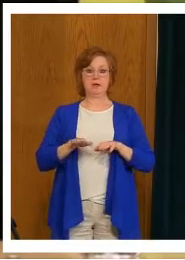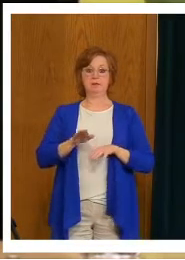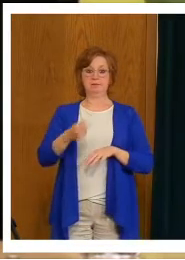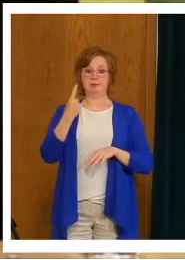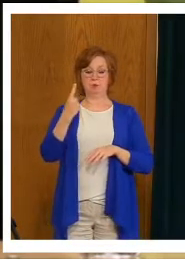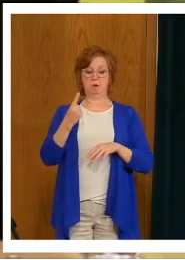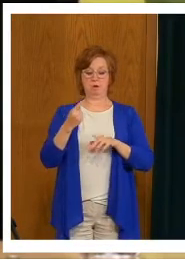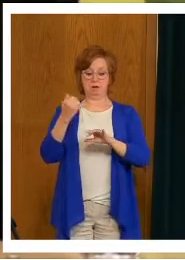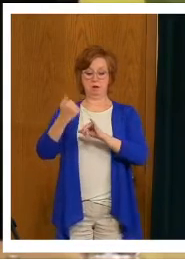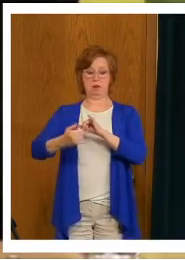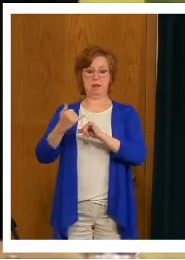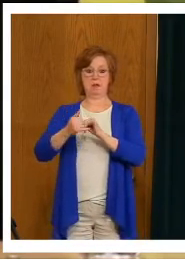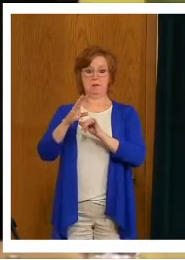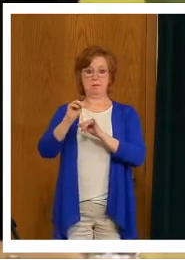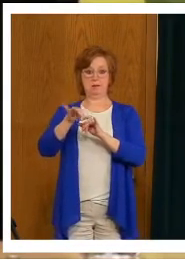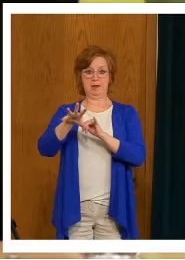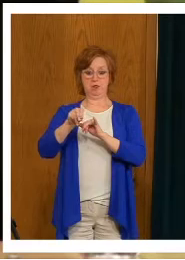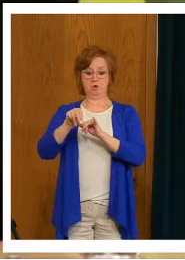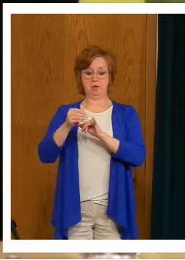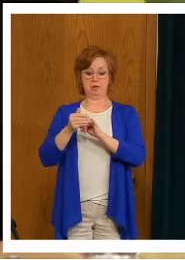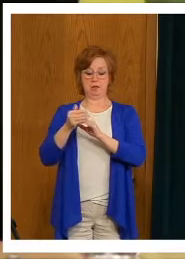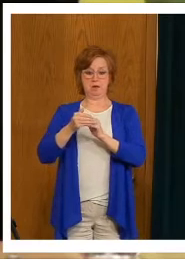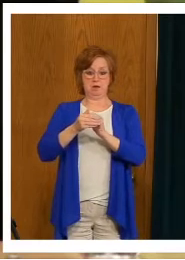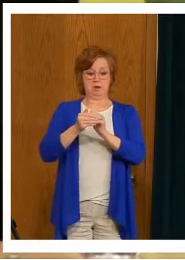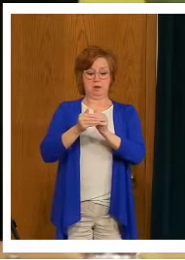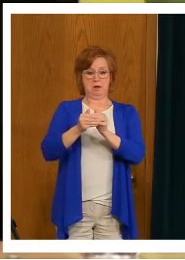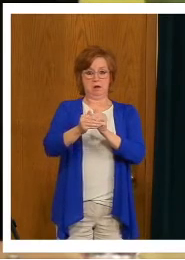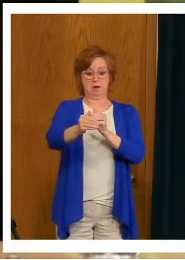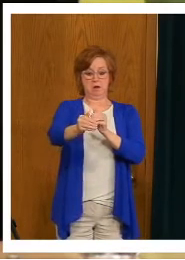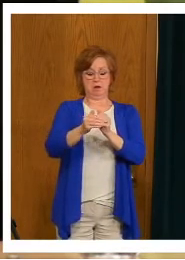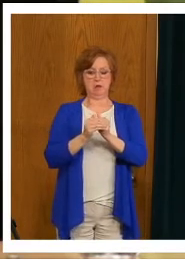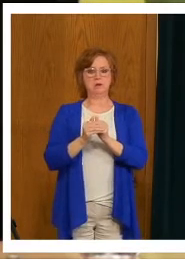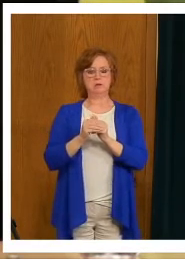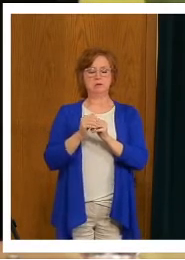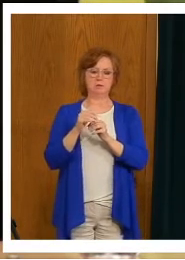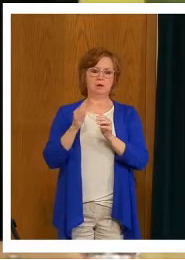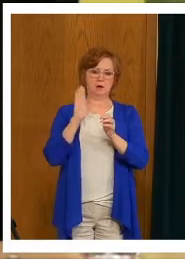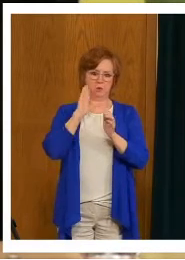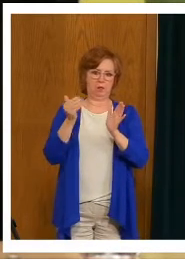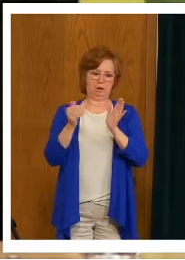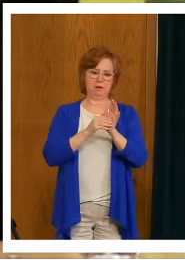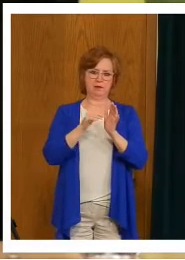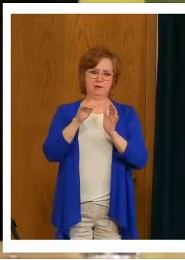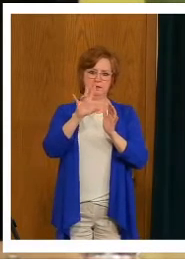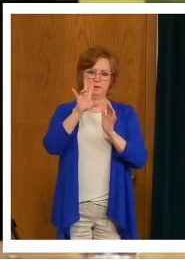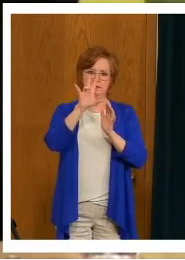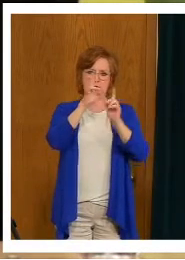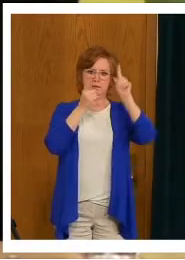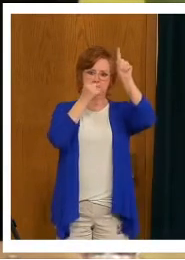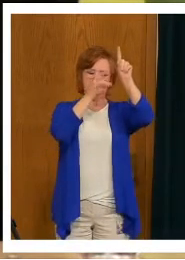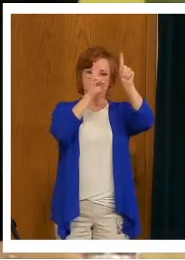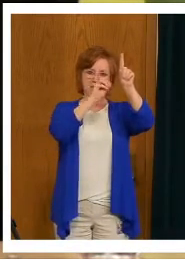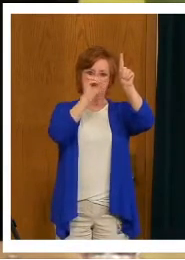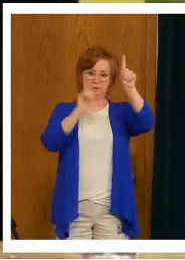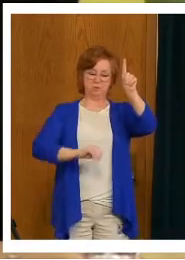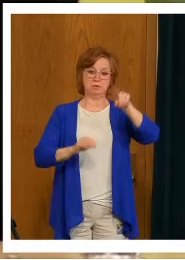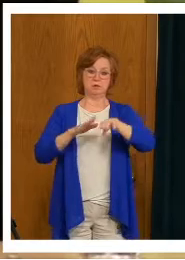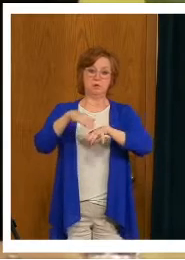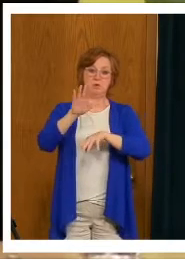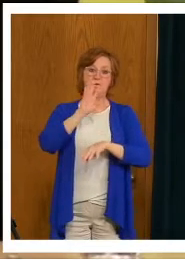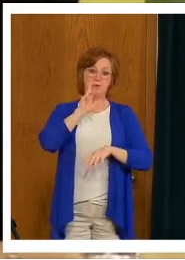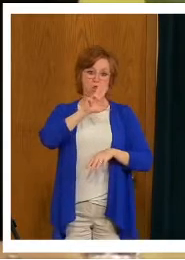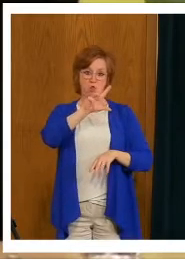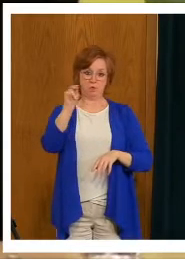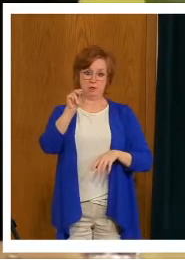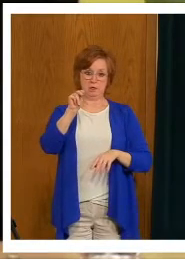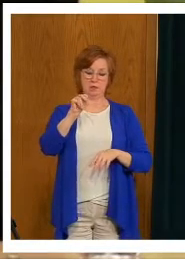has started, and the second criteria would be ultimately that we hit that 70% benchmark of 30 people 30 years and over.